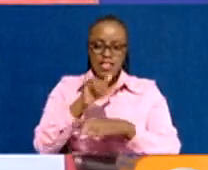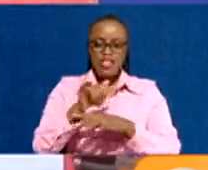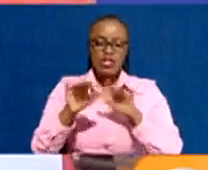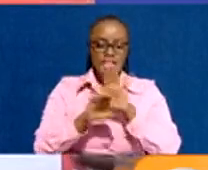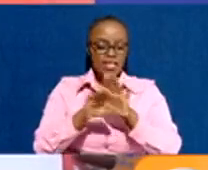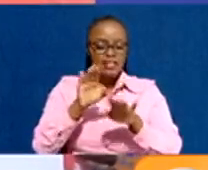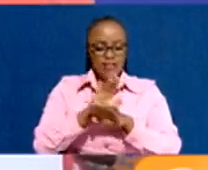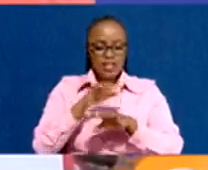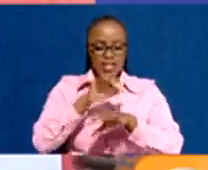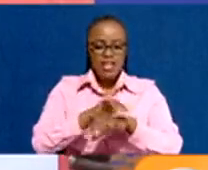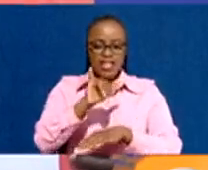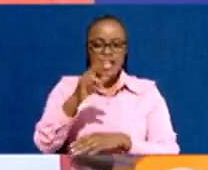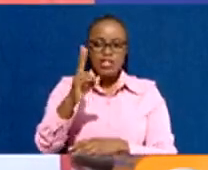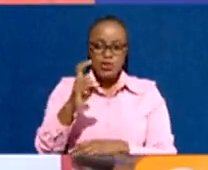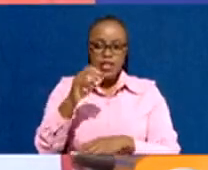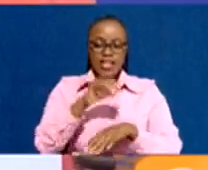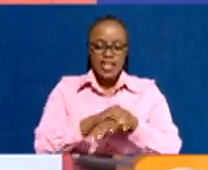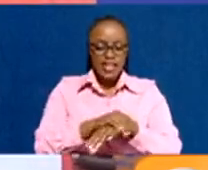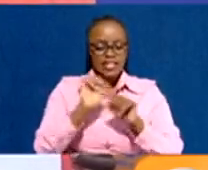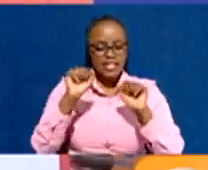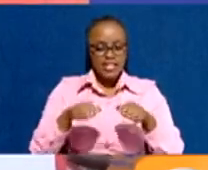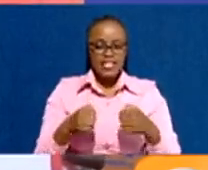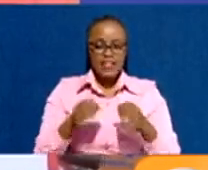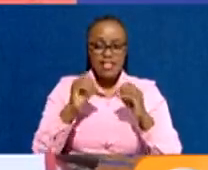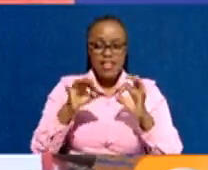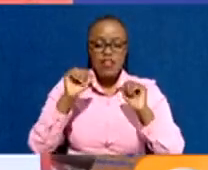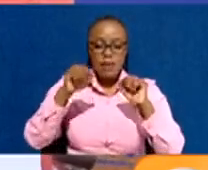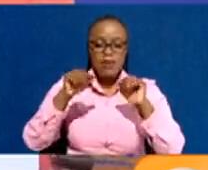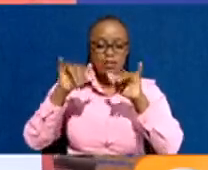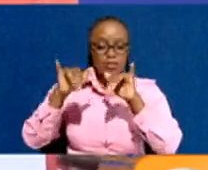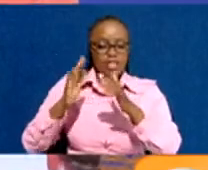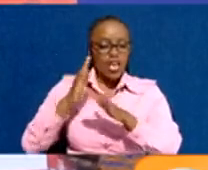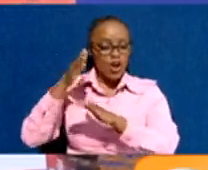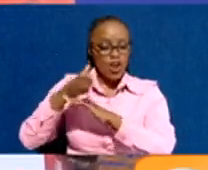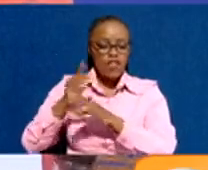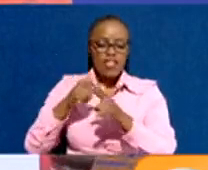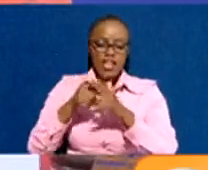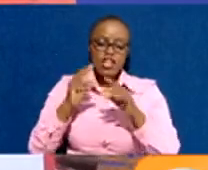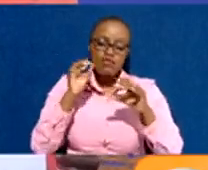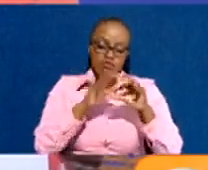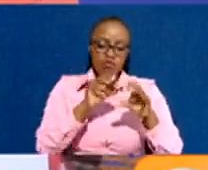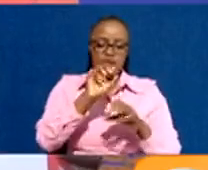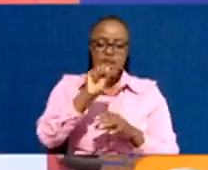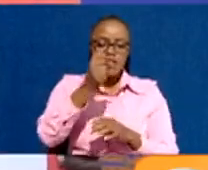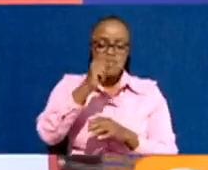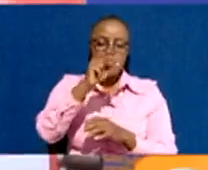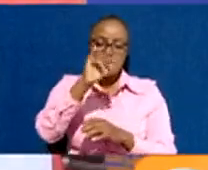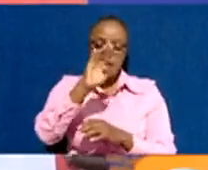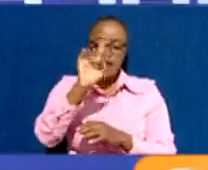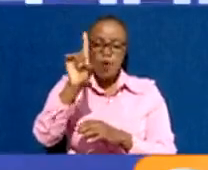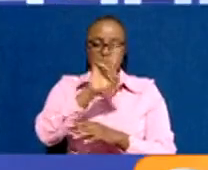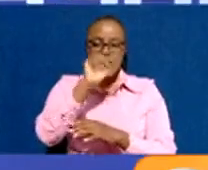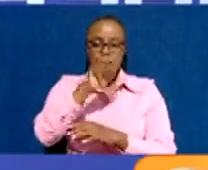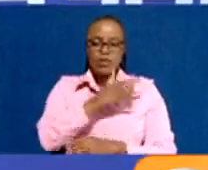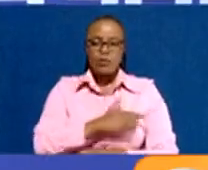hiyo 20 unapata. Kama imebaki extra, weka kwa Shabiki. Unaweza bahatika siku moja.